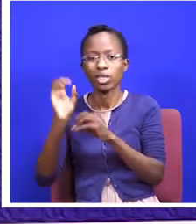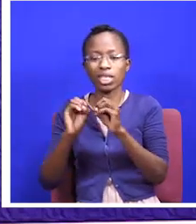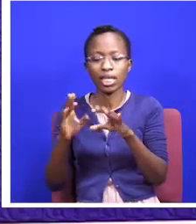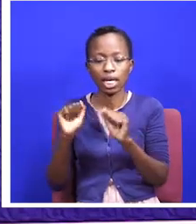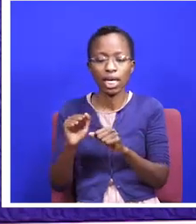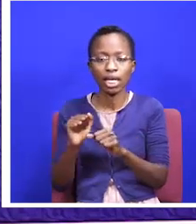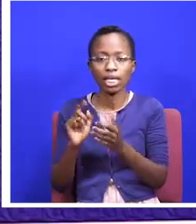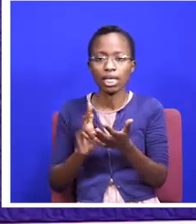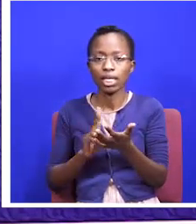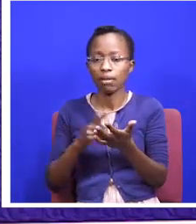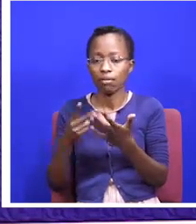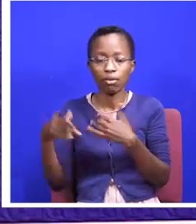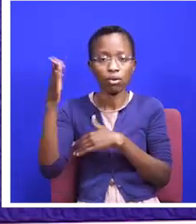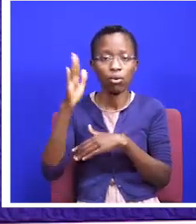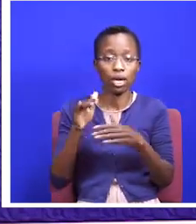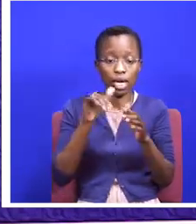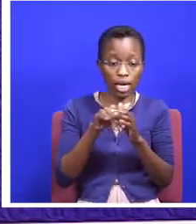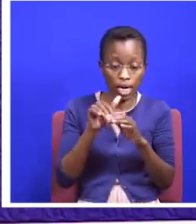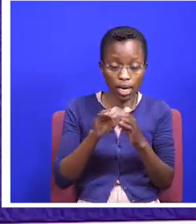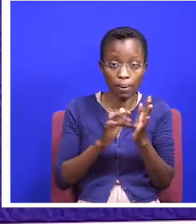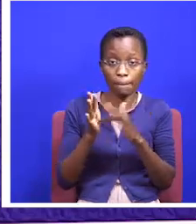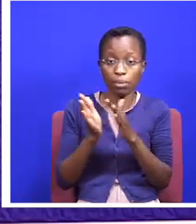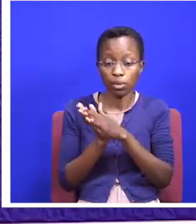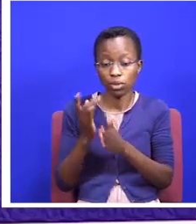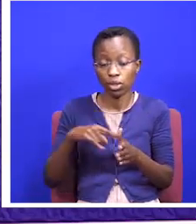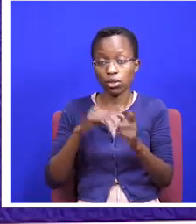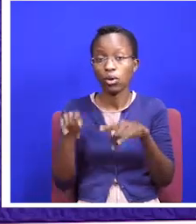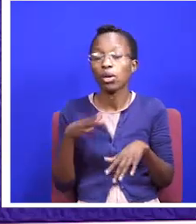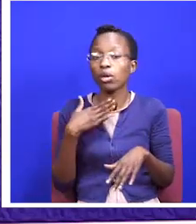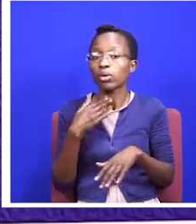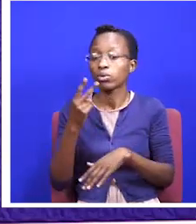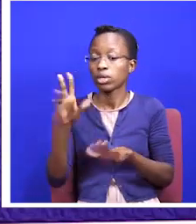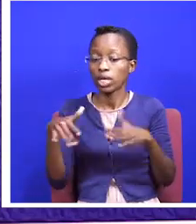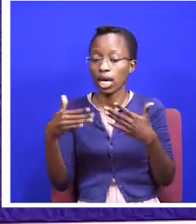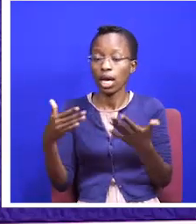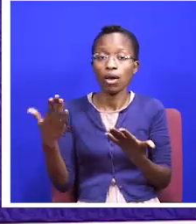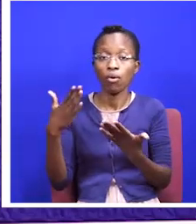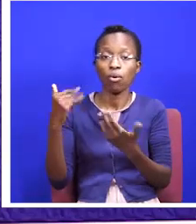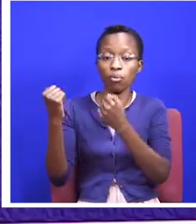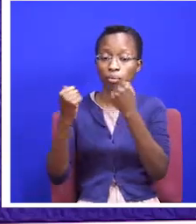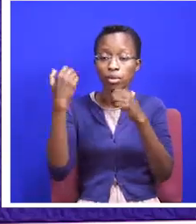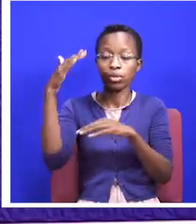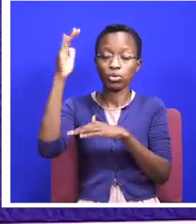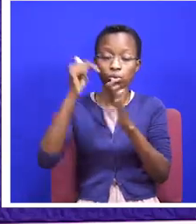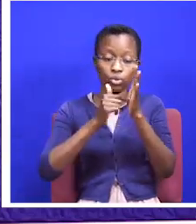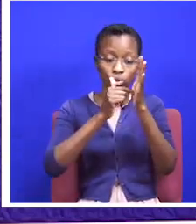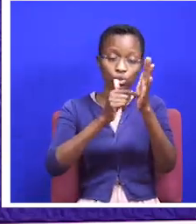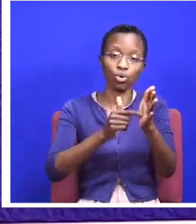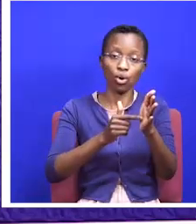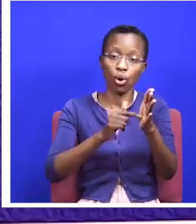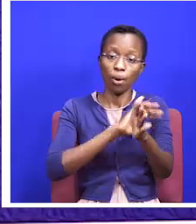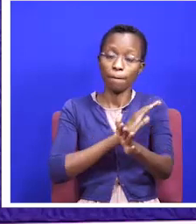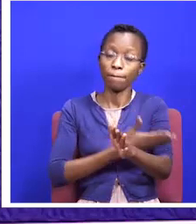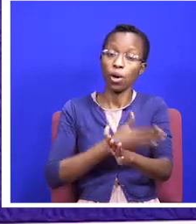Him. And in our Bible story today, we are going to see how El Shaddai